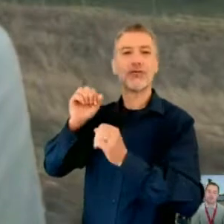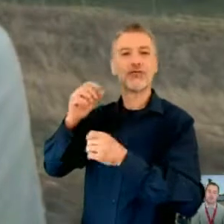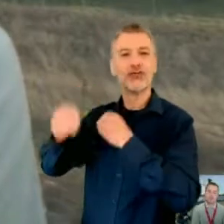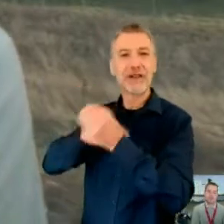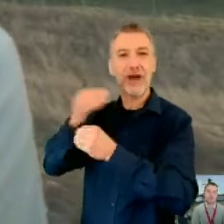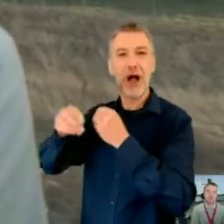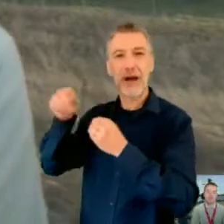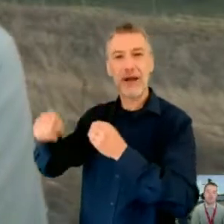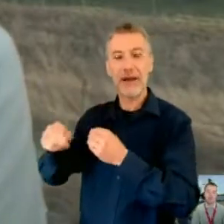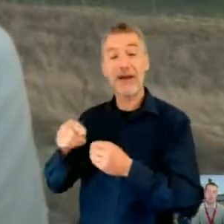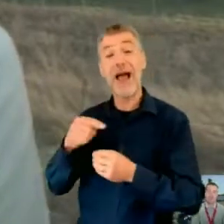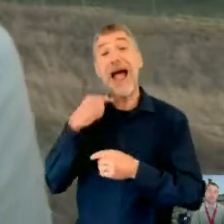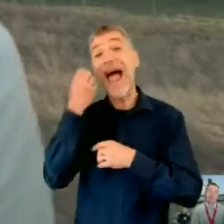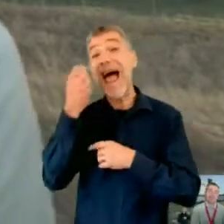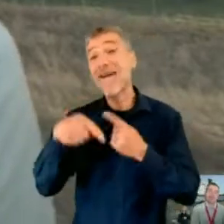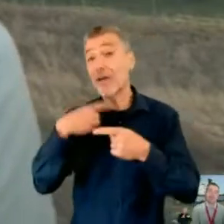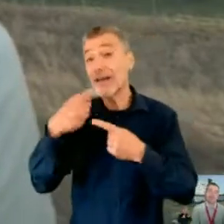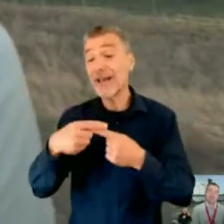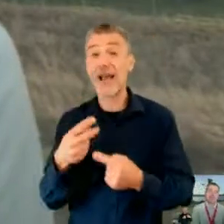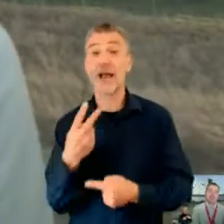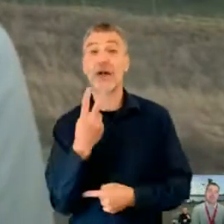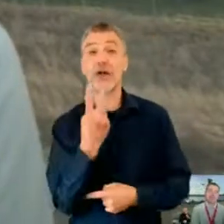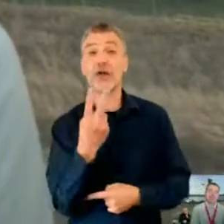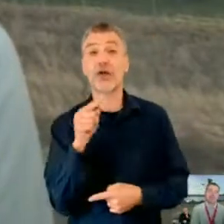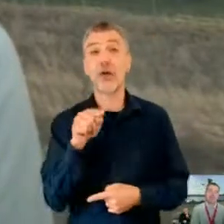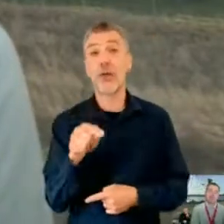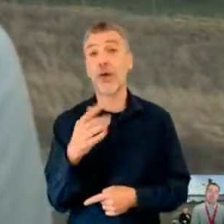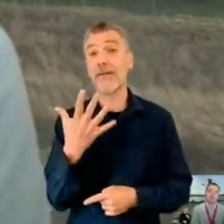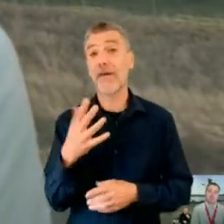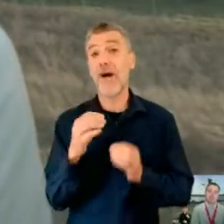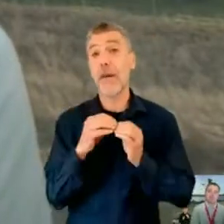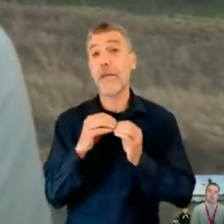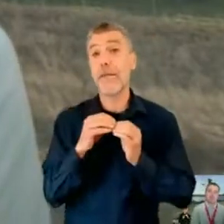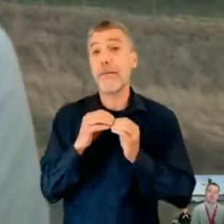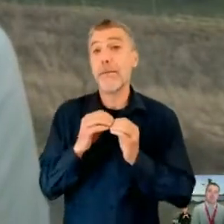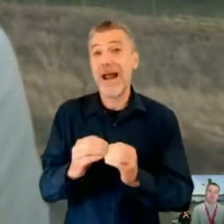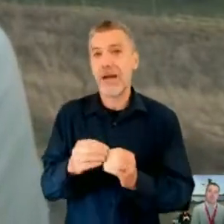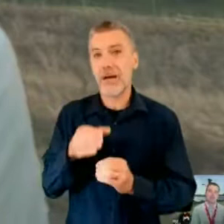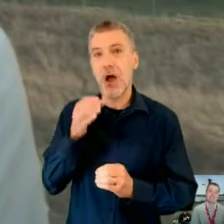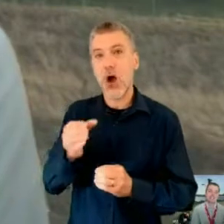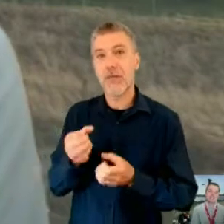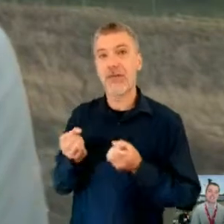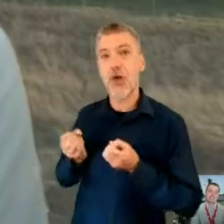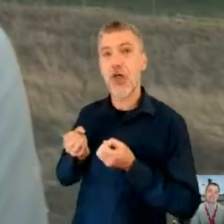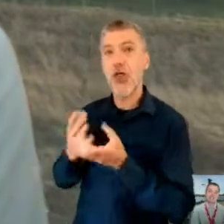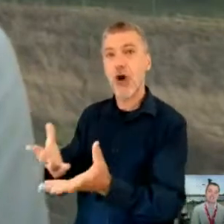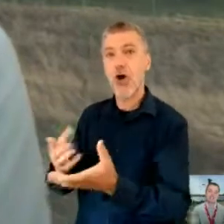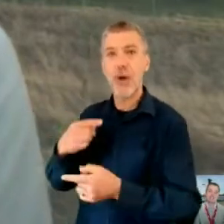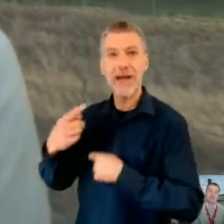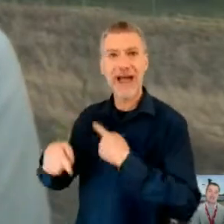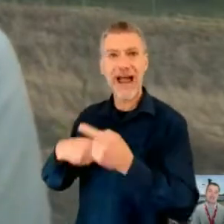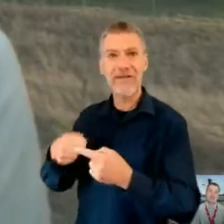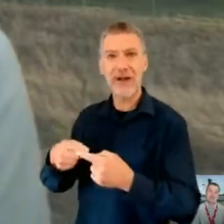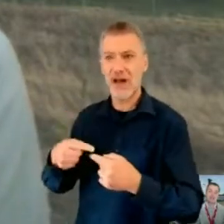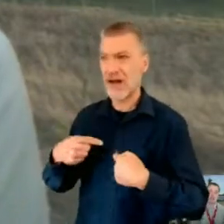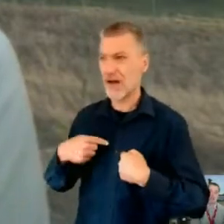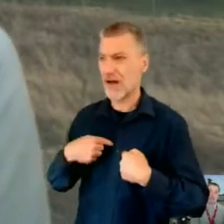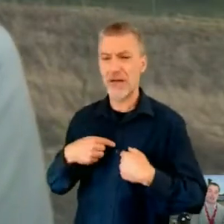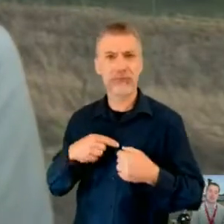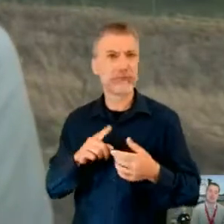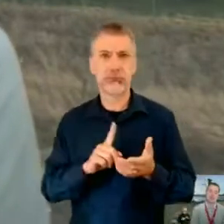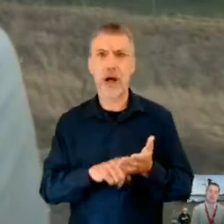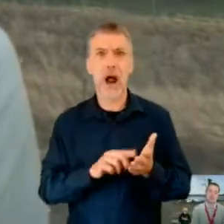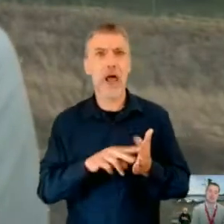away each year pre-COVID. So here at LNER, we're looking at trying to capture those and send them for recycling, because when they make their way into the